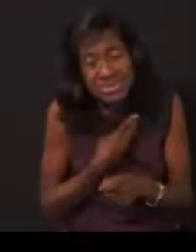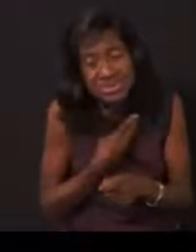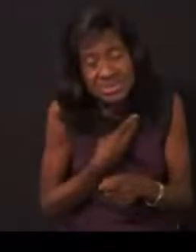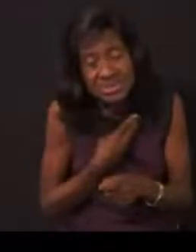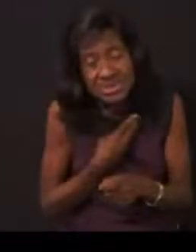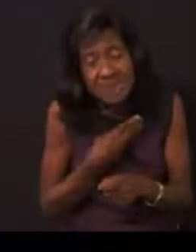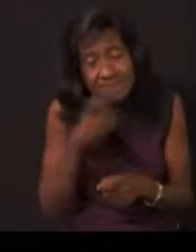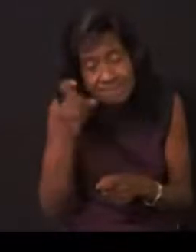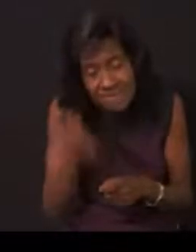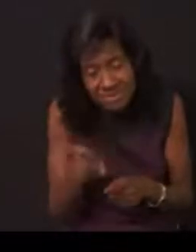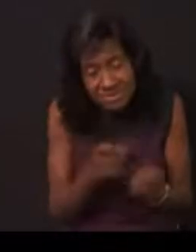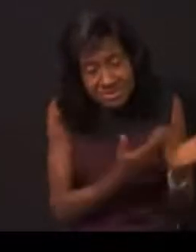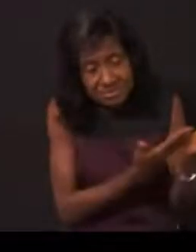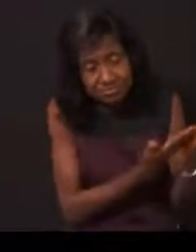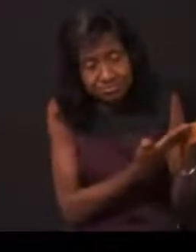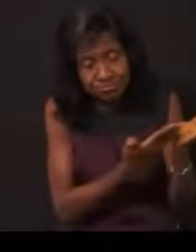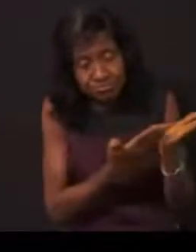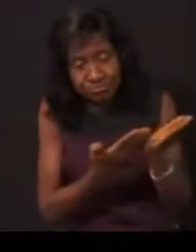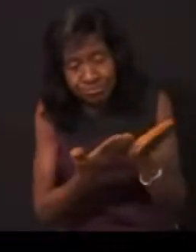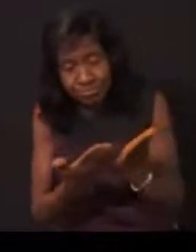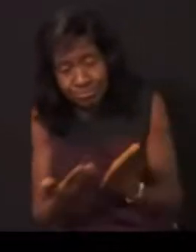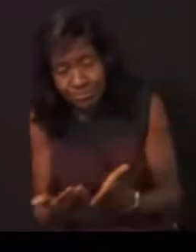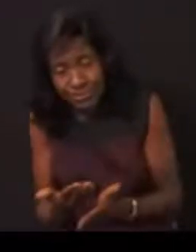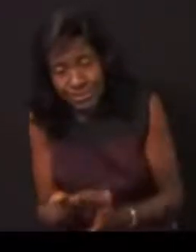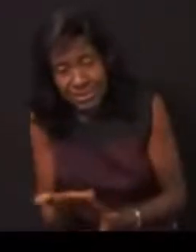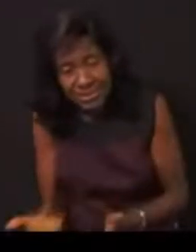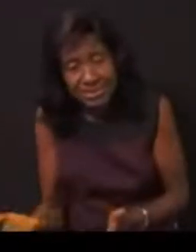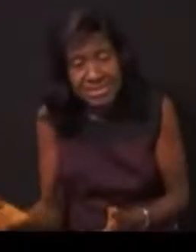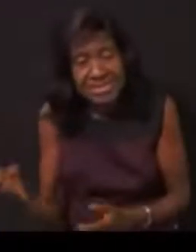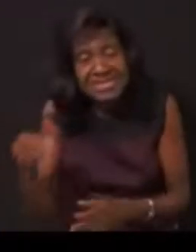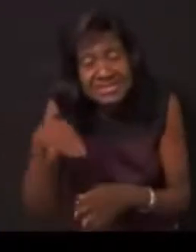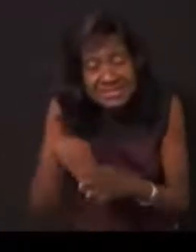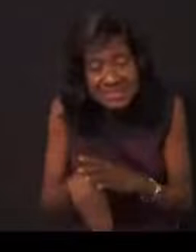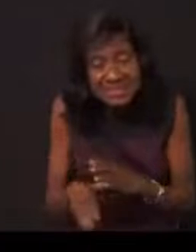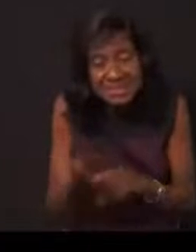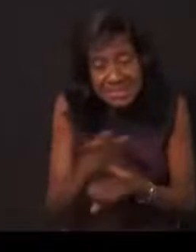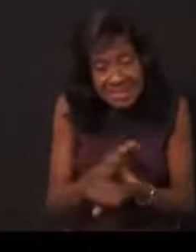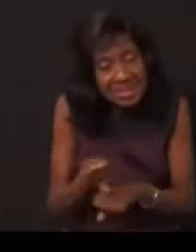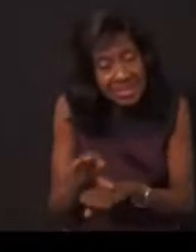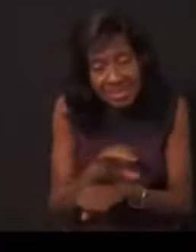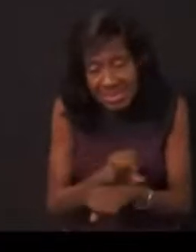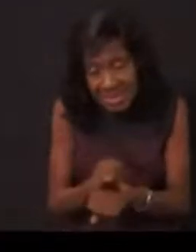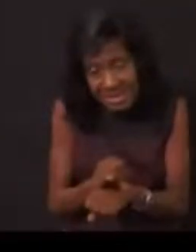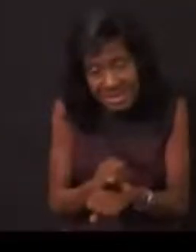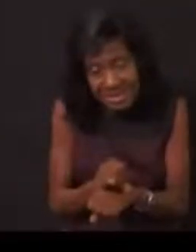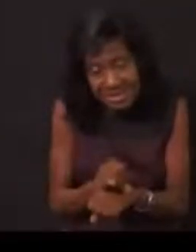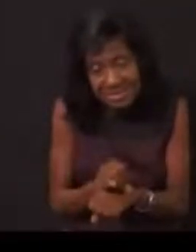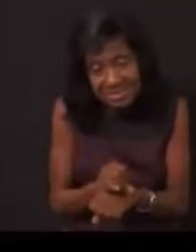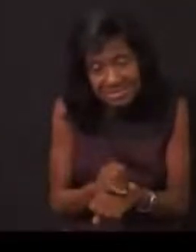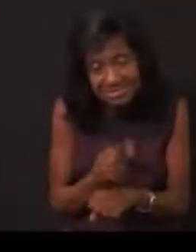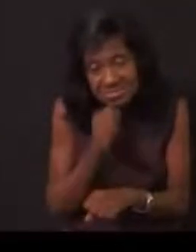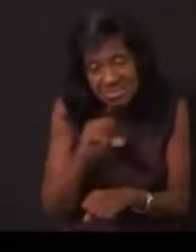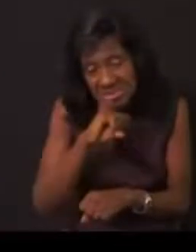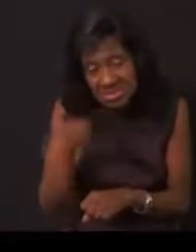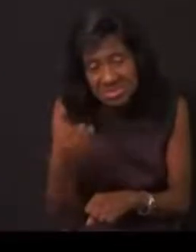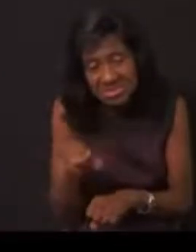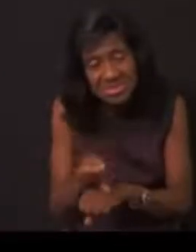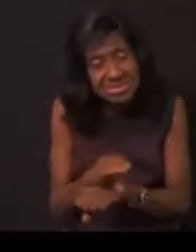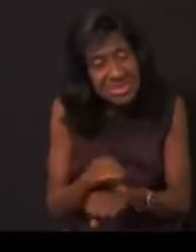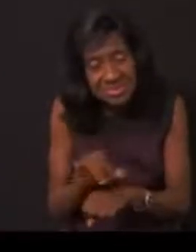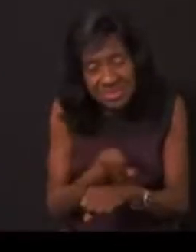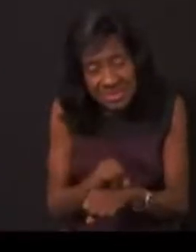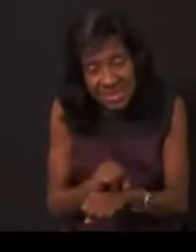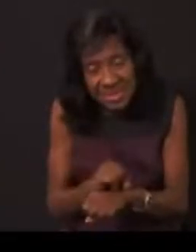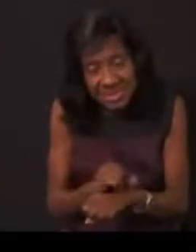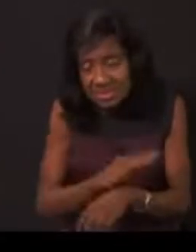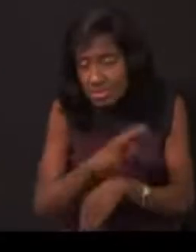is occurring across the world. It's not that it's in any particular region or area,